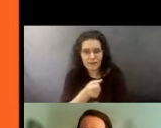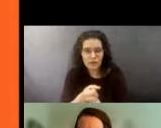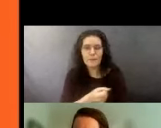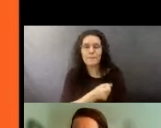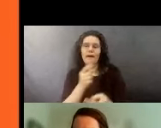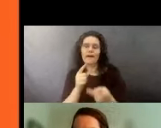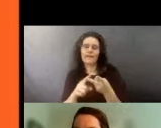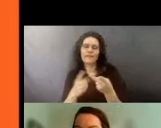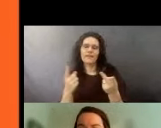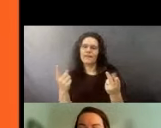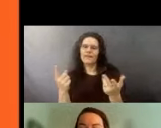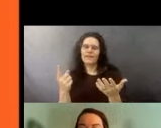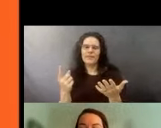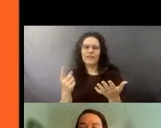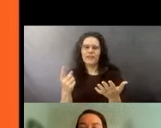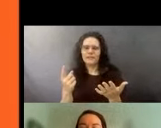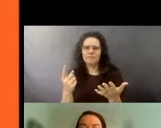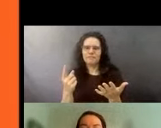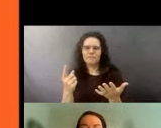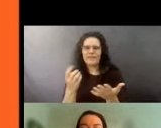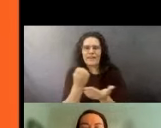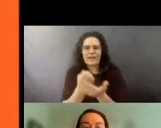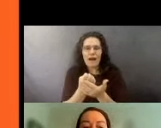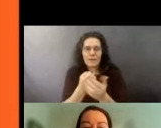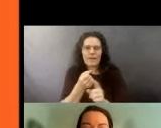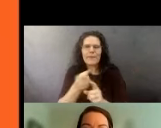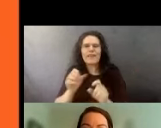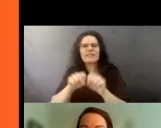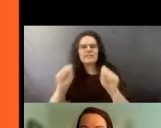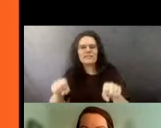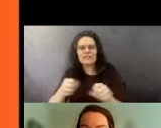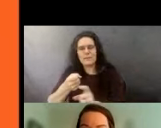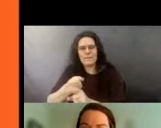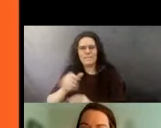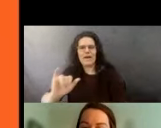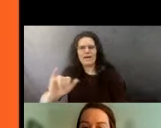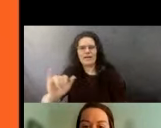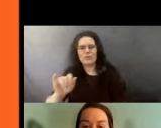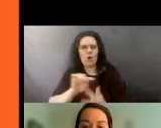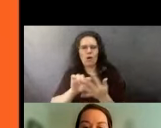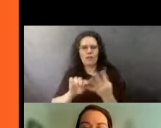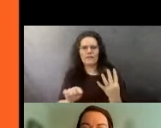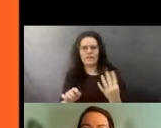the systems impacts as well, because depending on who the conversations are with,